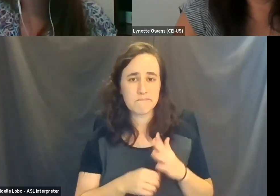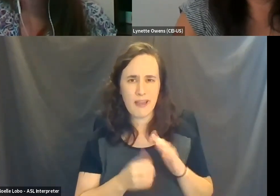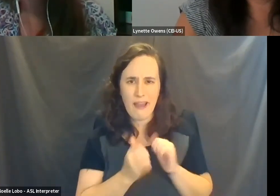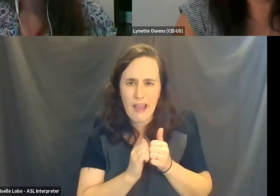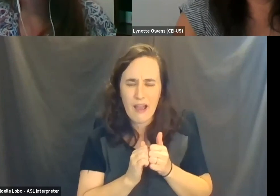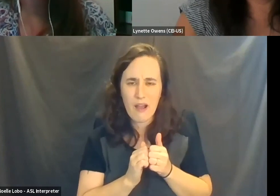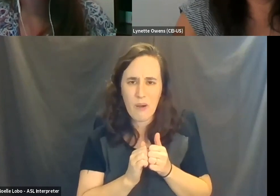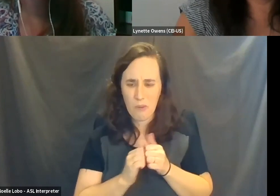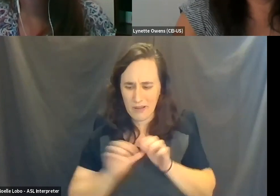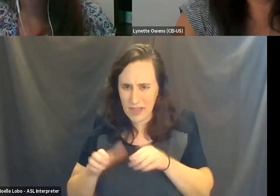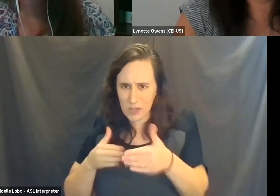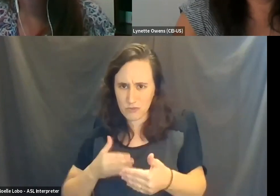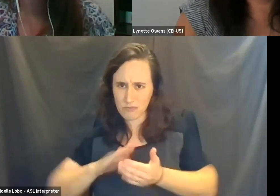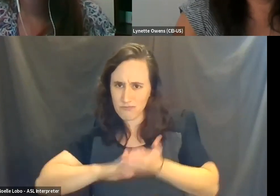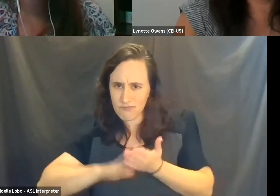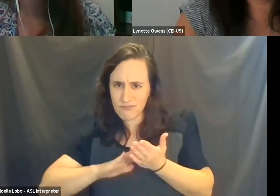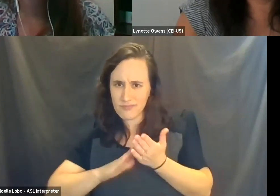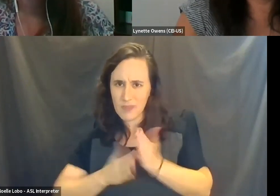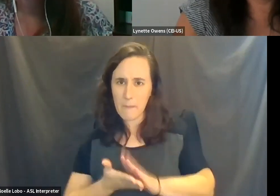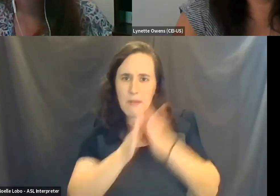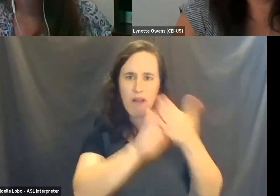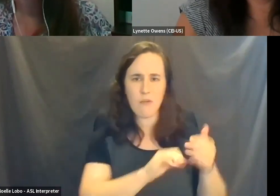practice to a hybrid or remote situation,